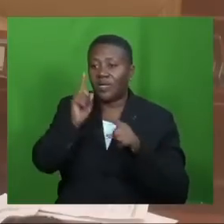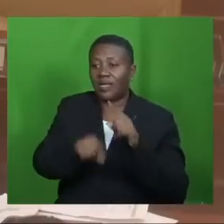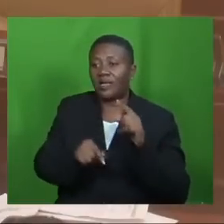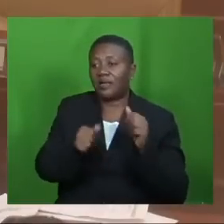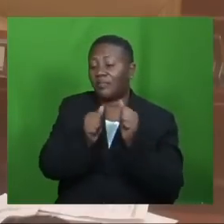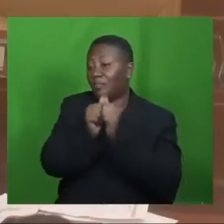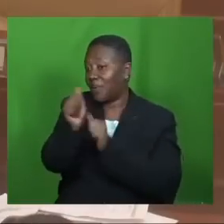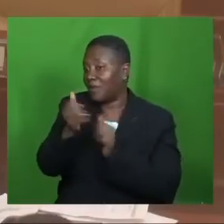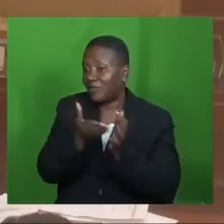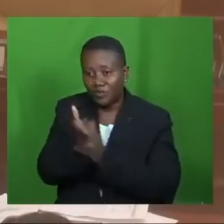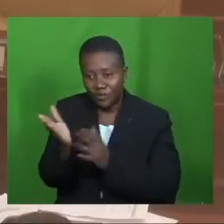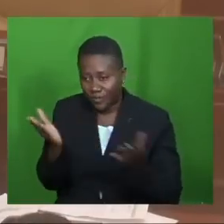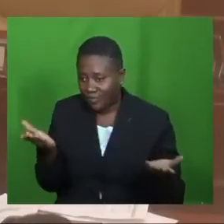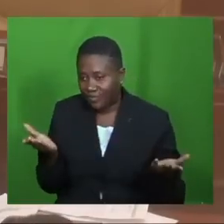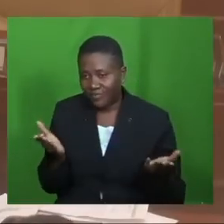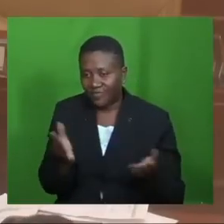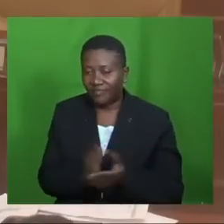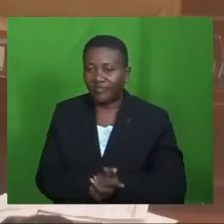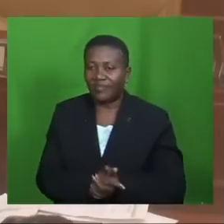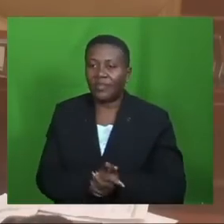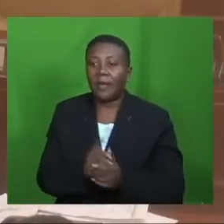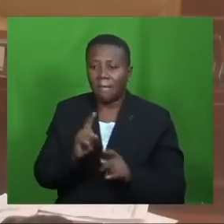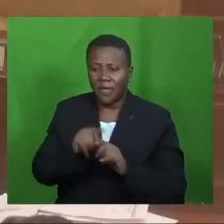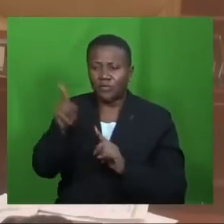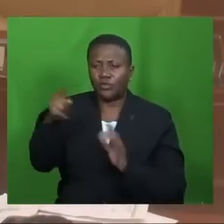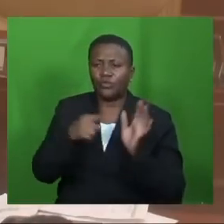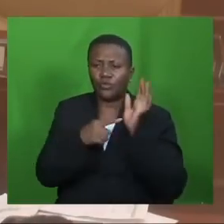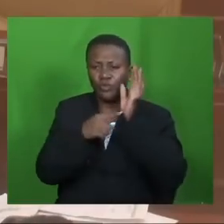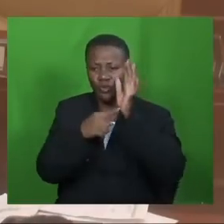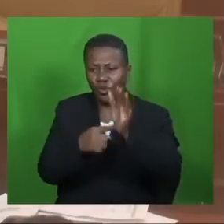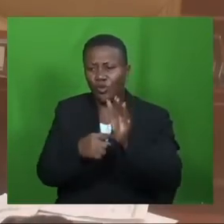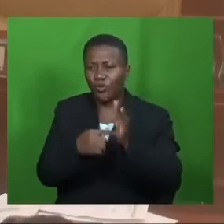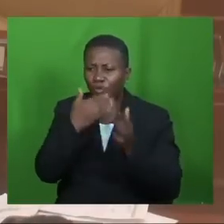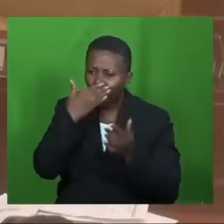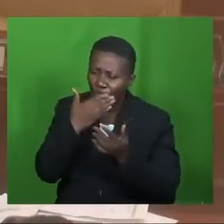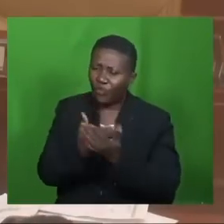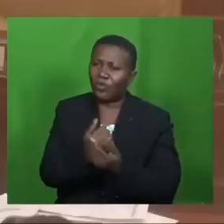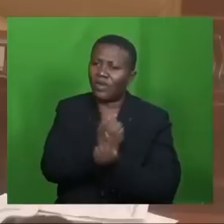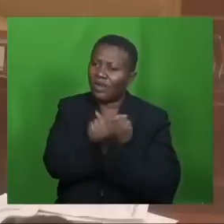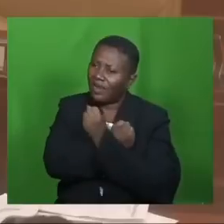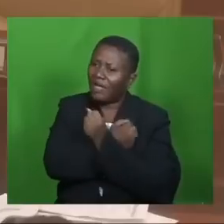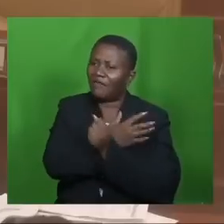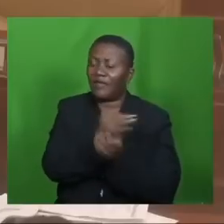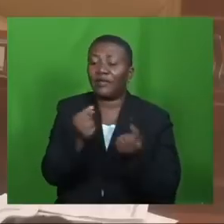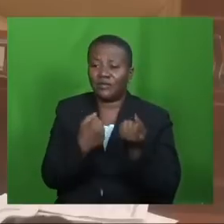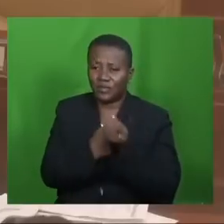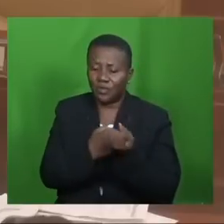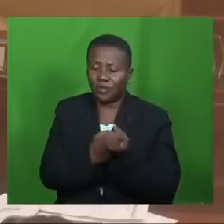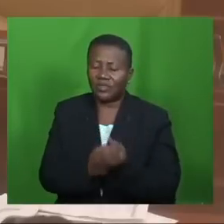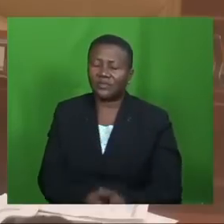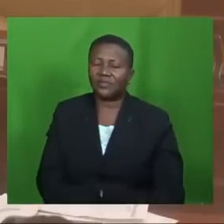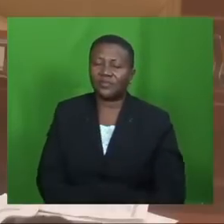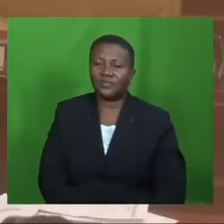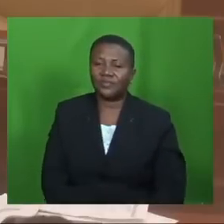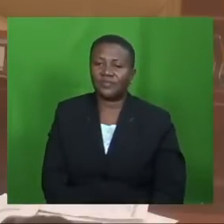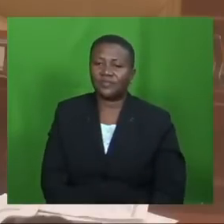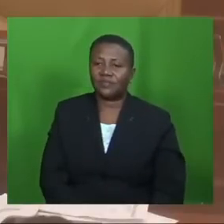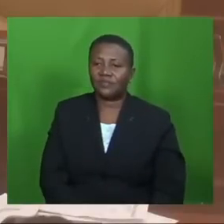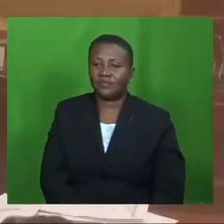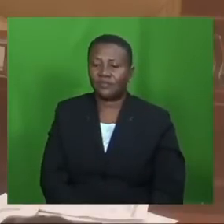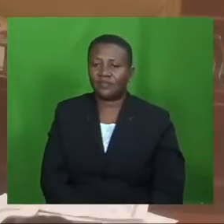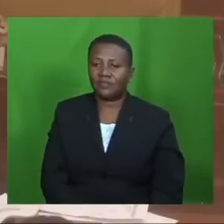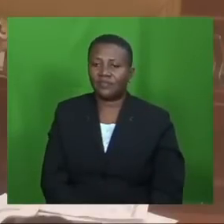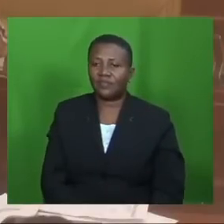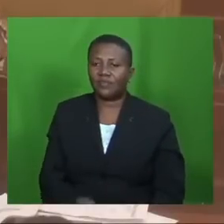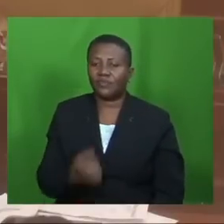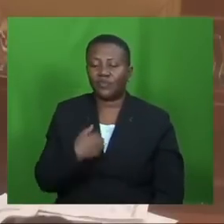stage, but I think that you did your best and your support was highly very noted. Mr. Speaker, I would also like to